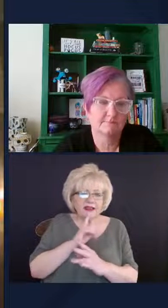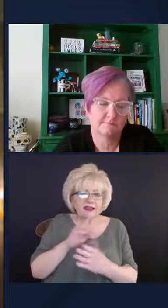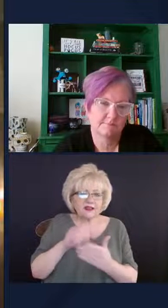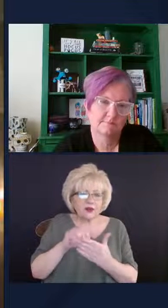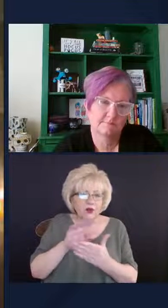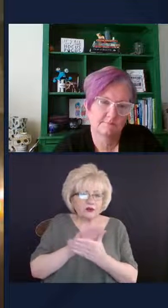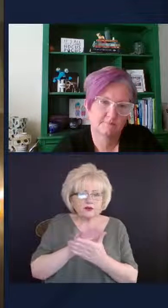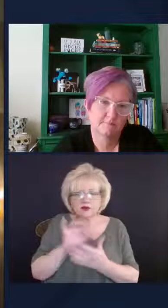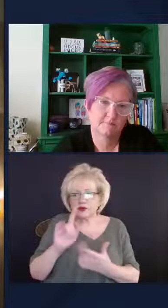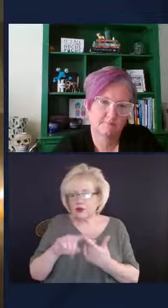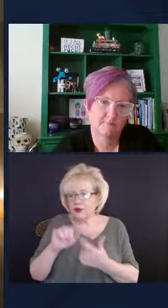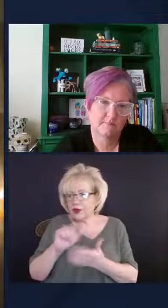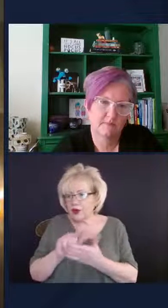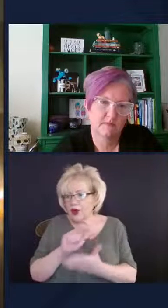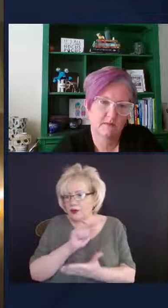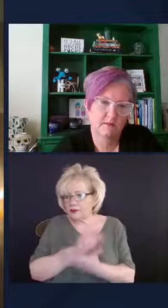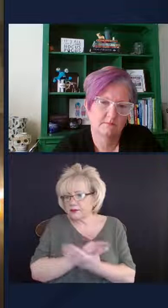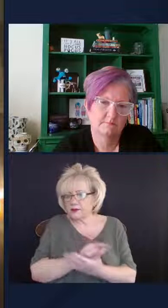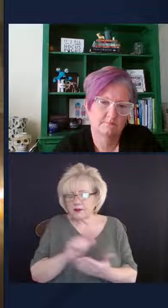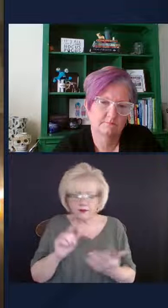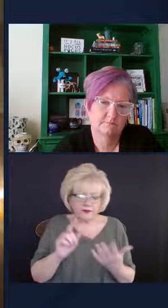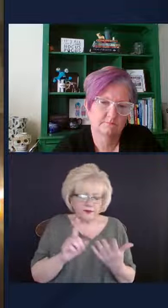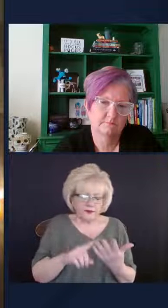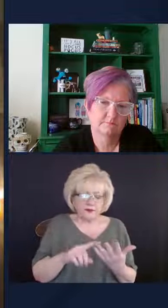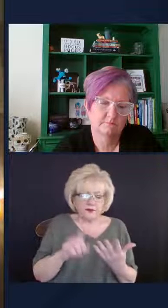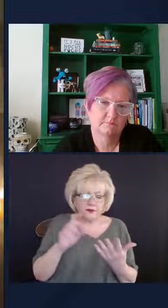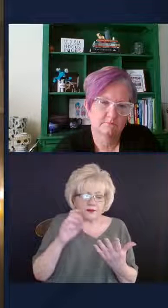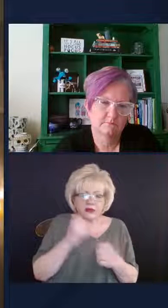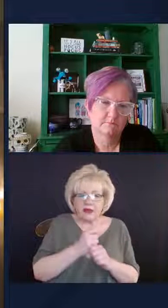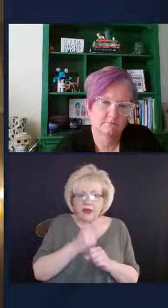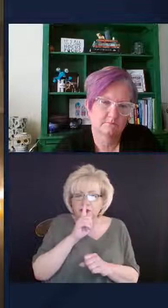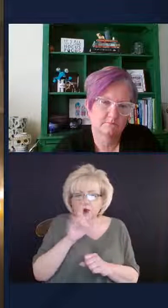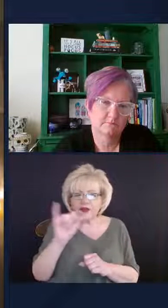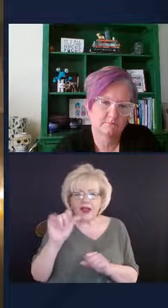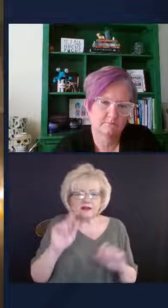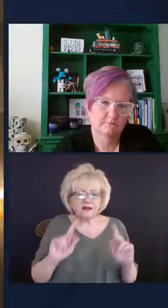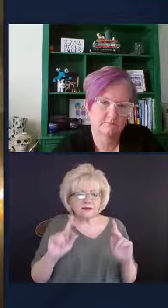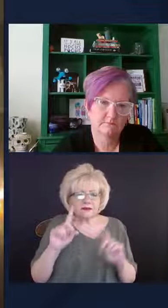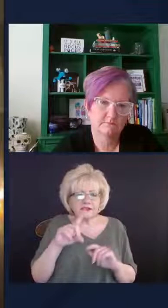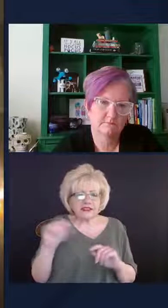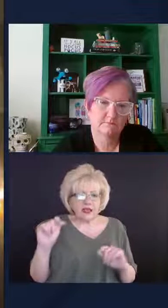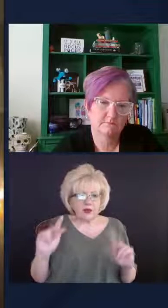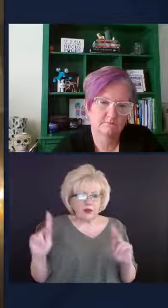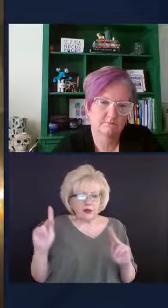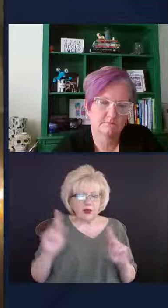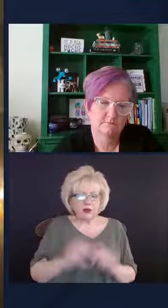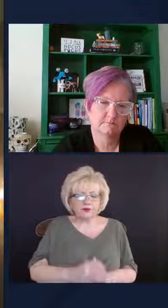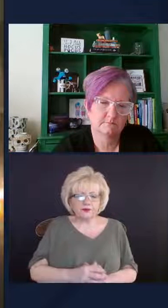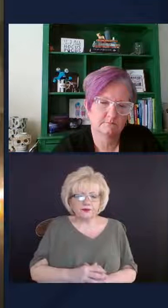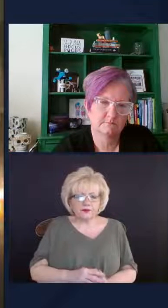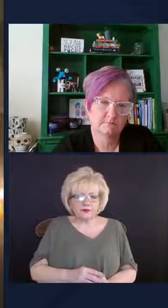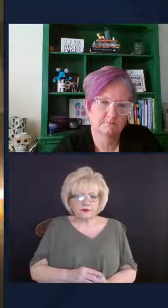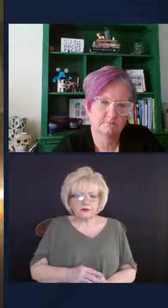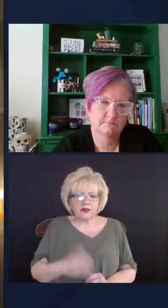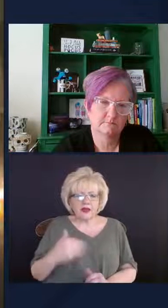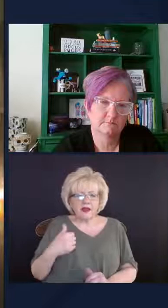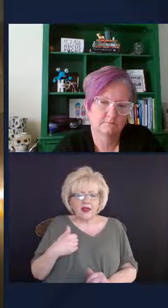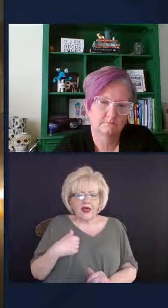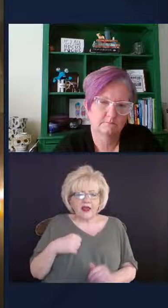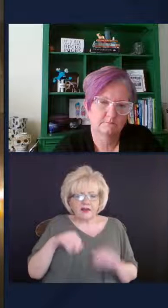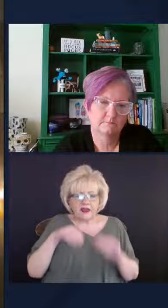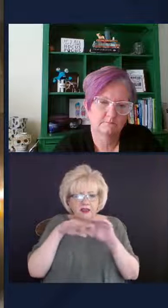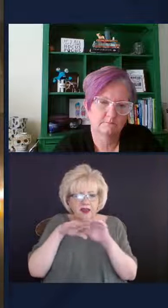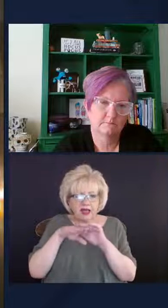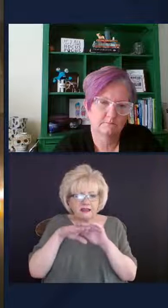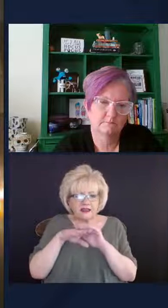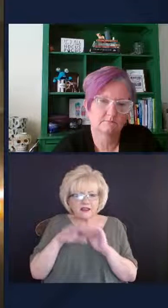mhm, need we need to make sure that disabled people um have access to